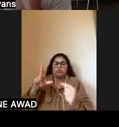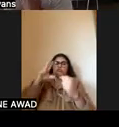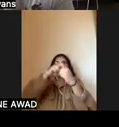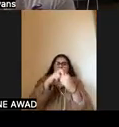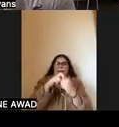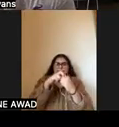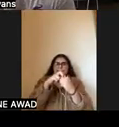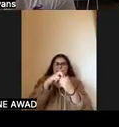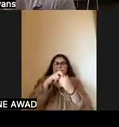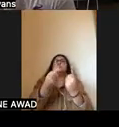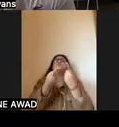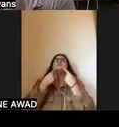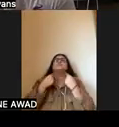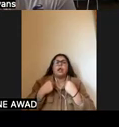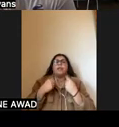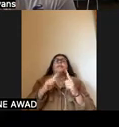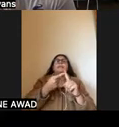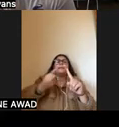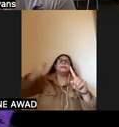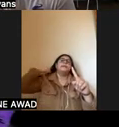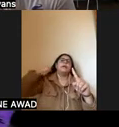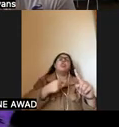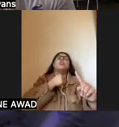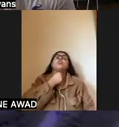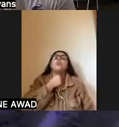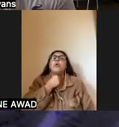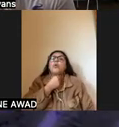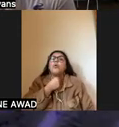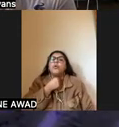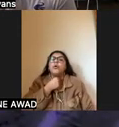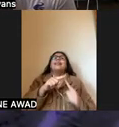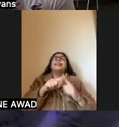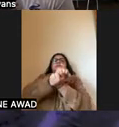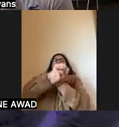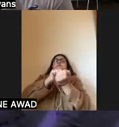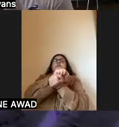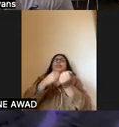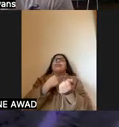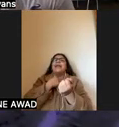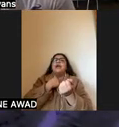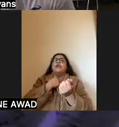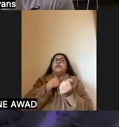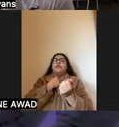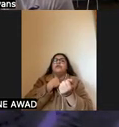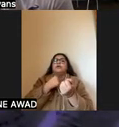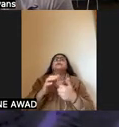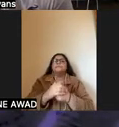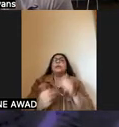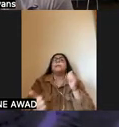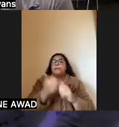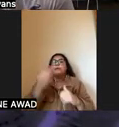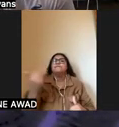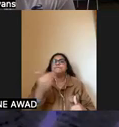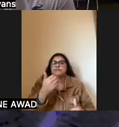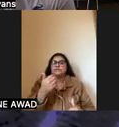swallow it, and pass it back here to the throat, where they'll basically crush it up and swallow it that way. So most fish actually chew with